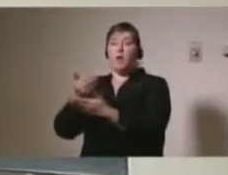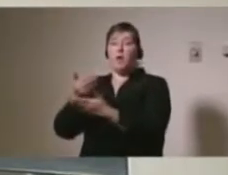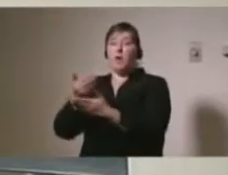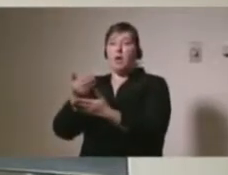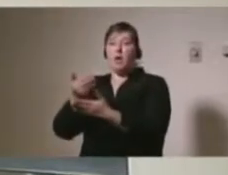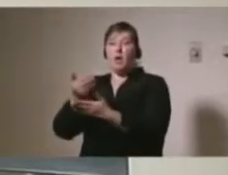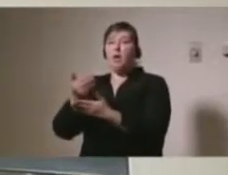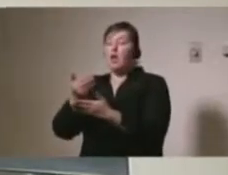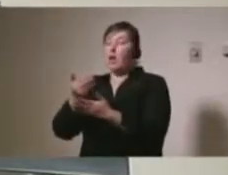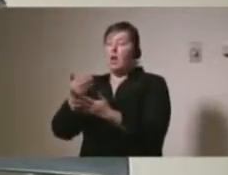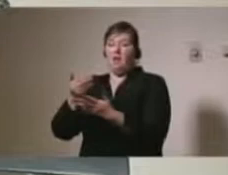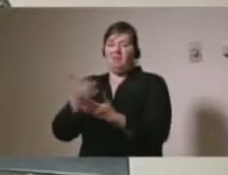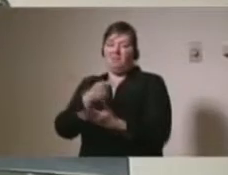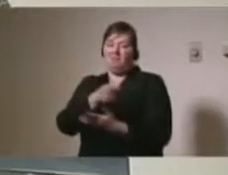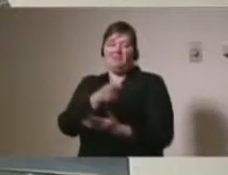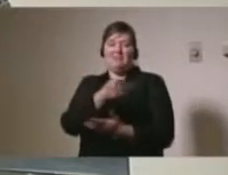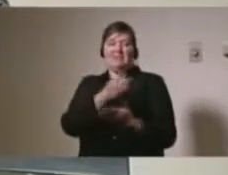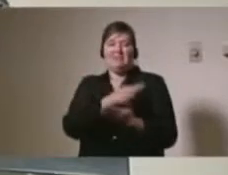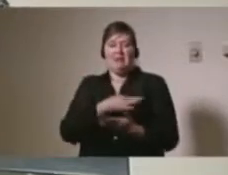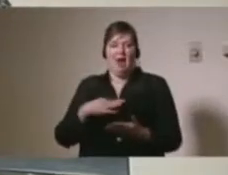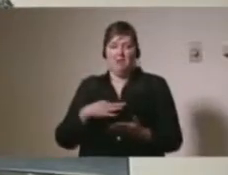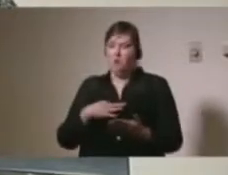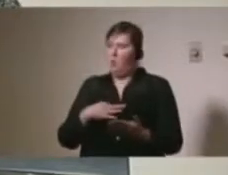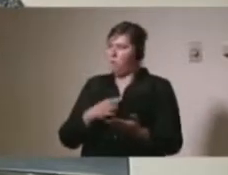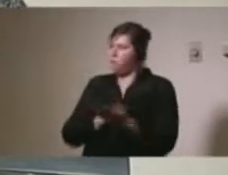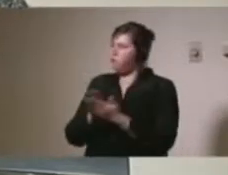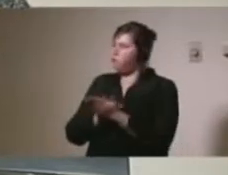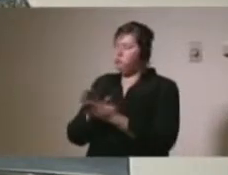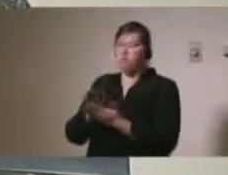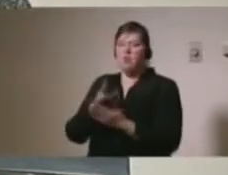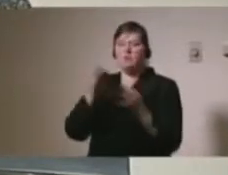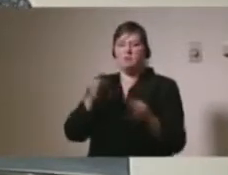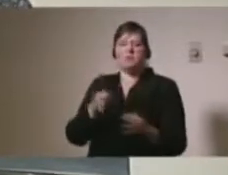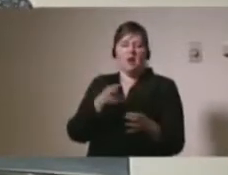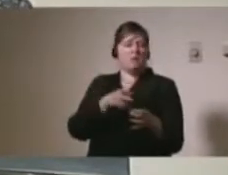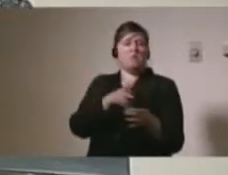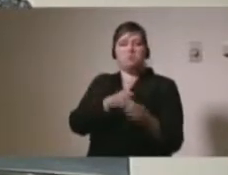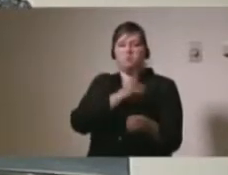high tech. Since 2013,